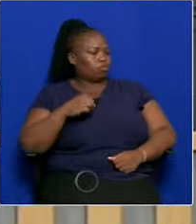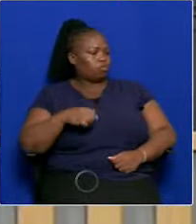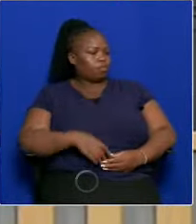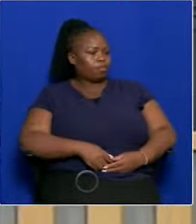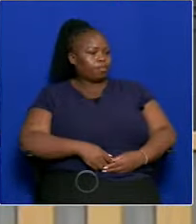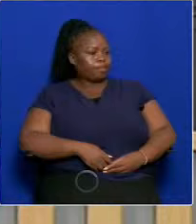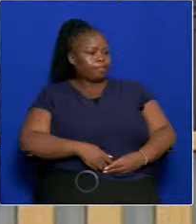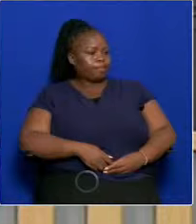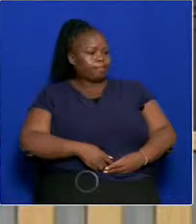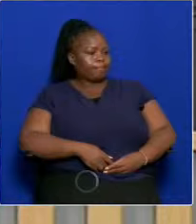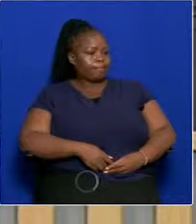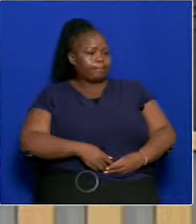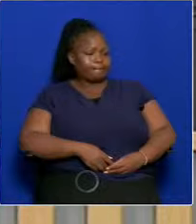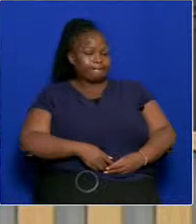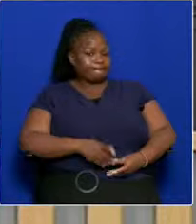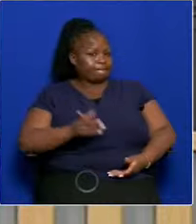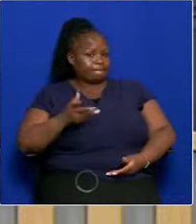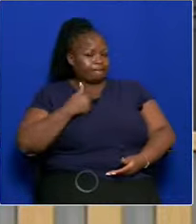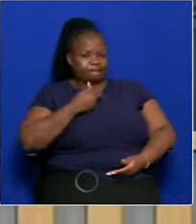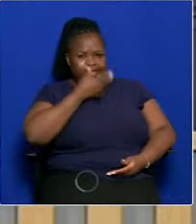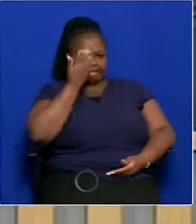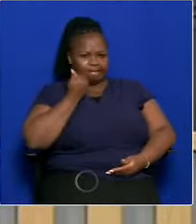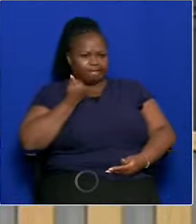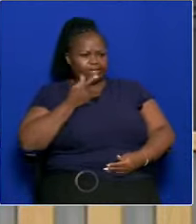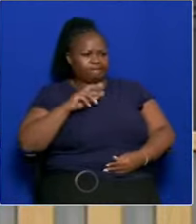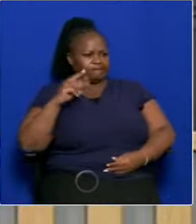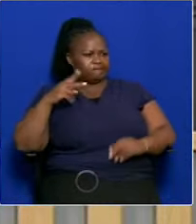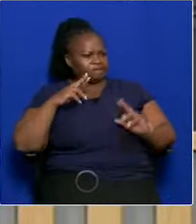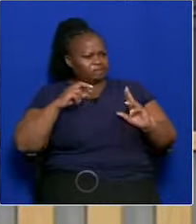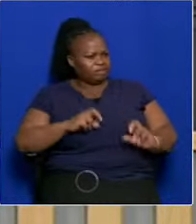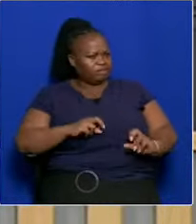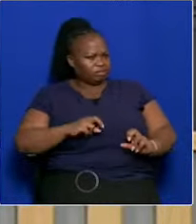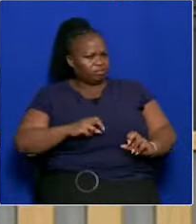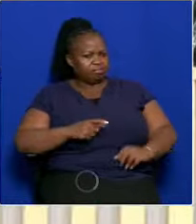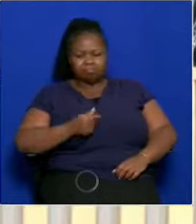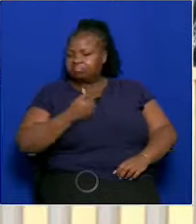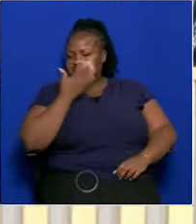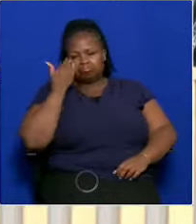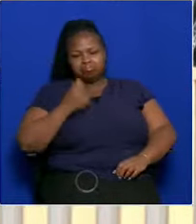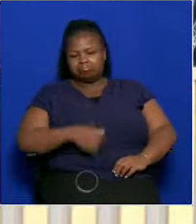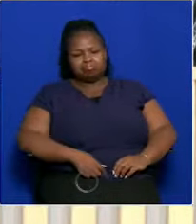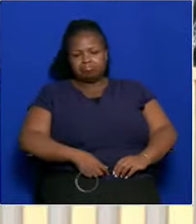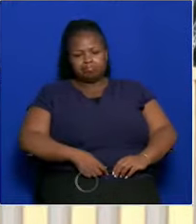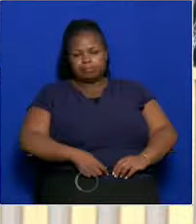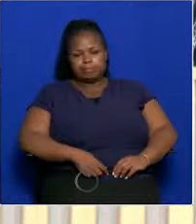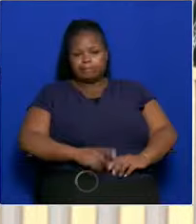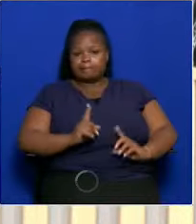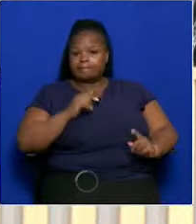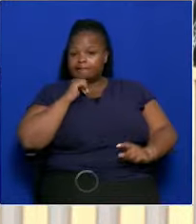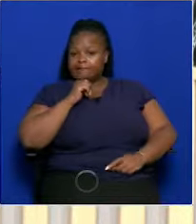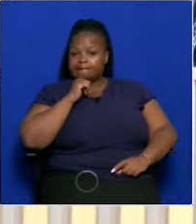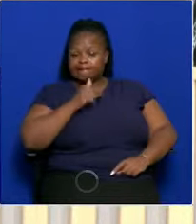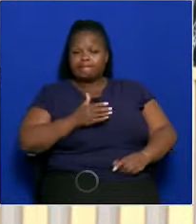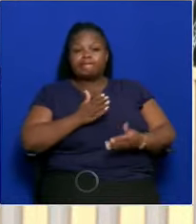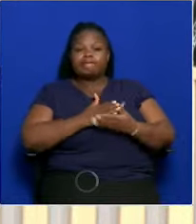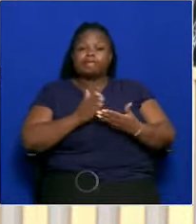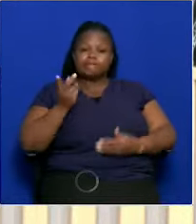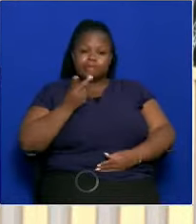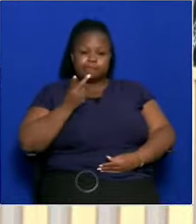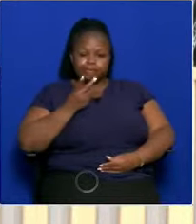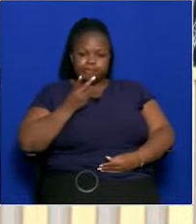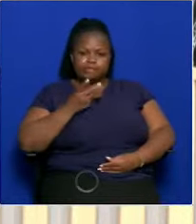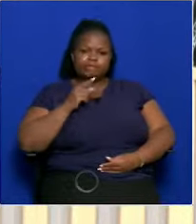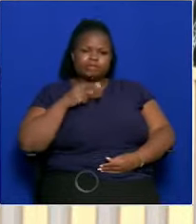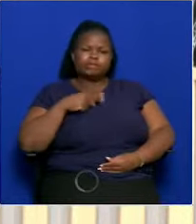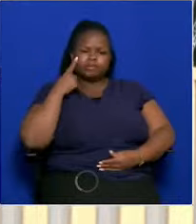And you weren't aware of any of these investigations, No. despite the fact that in some instances you testified